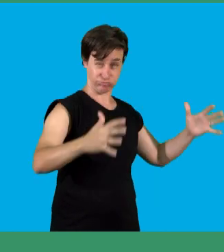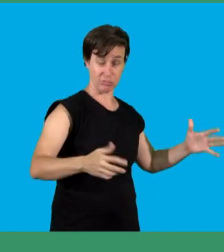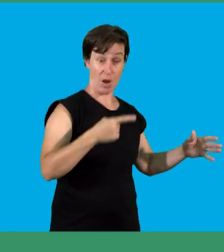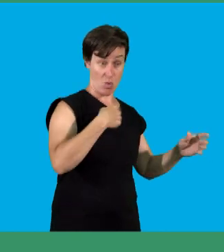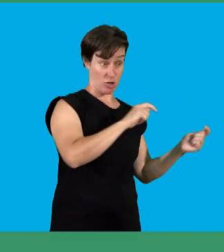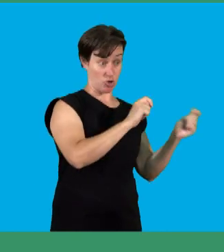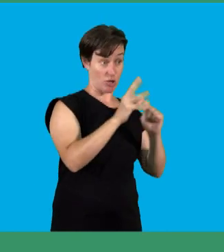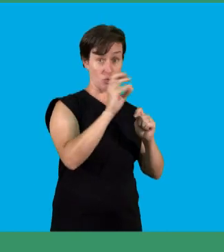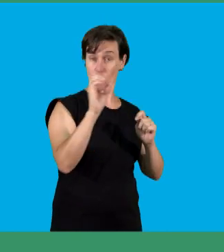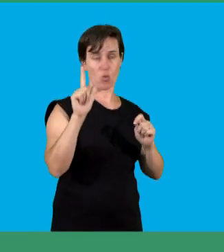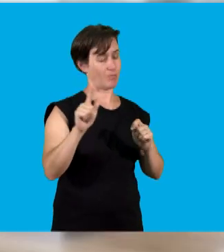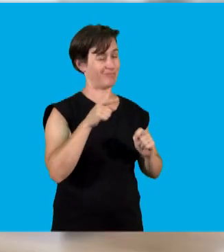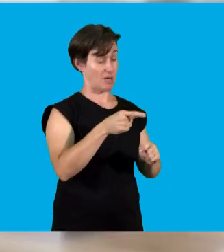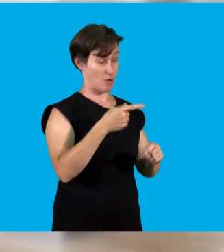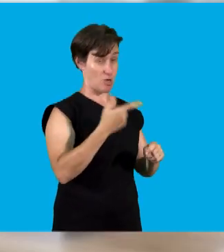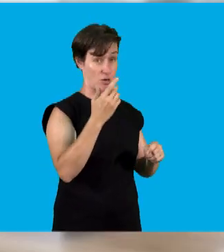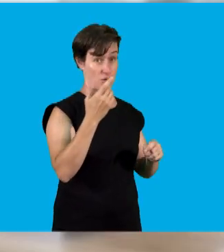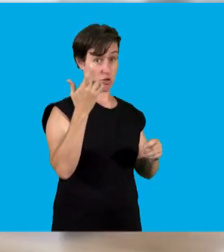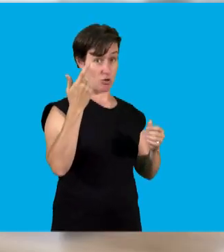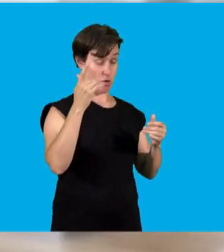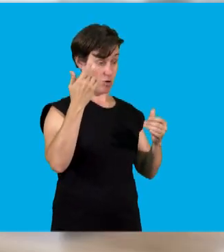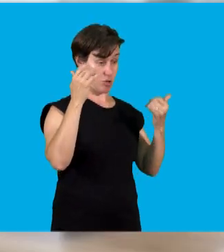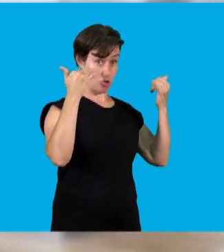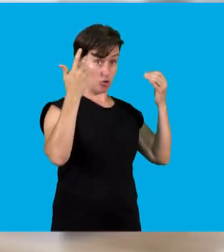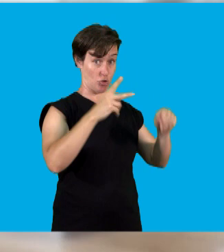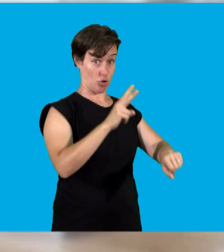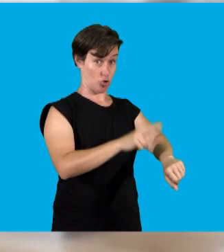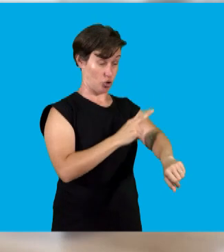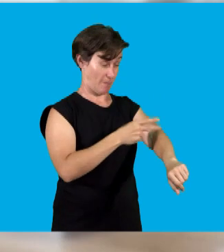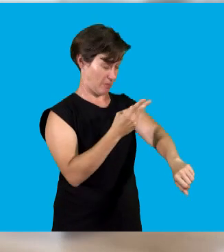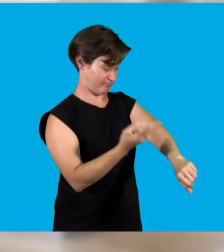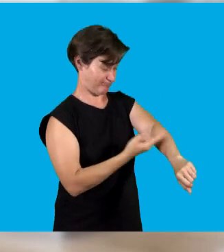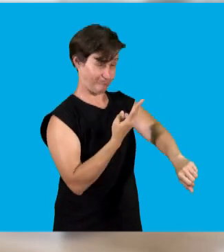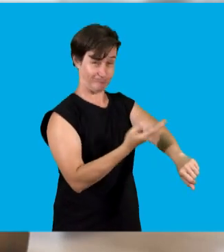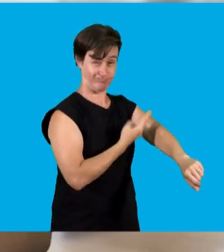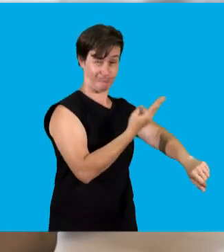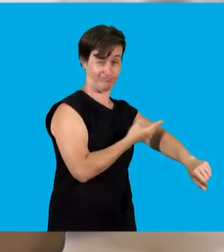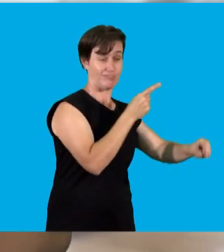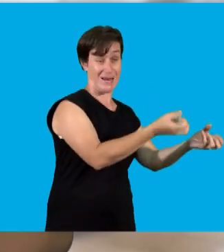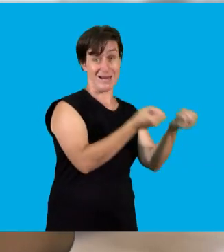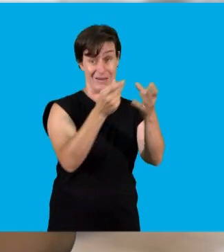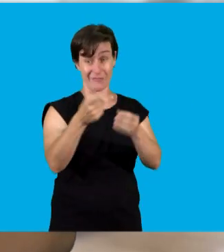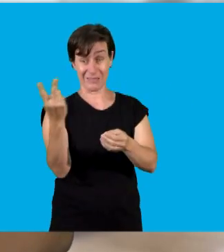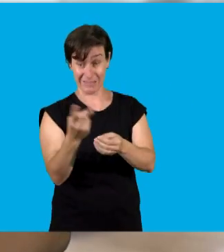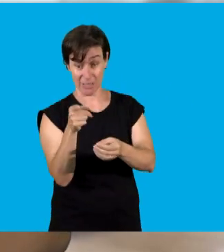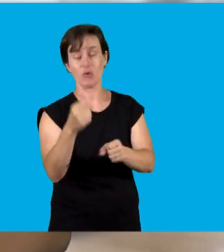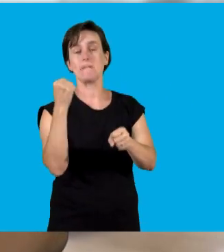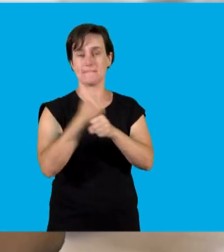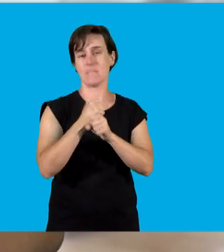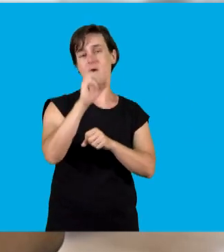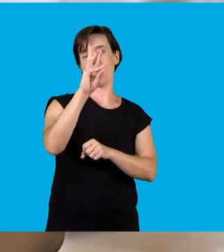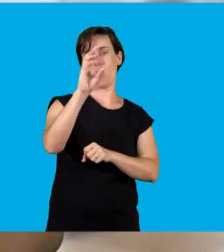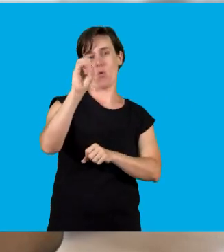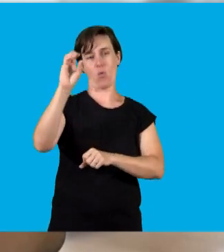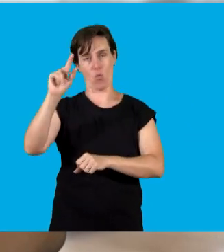it. Yes, the sheep skin is taken from the primary sector, but it is transformed to become a wool in the secondary sector. Hence, the correct